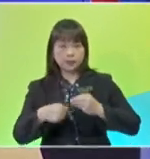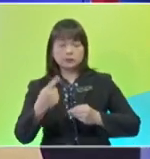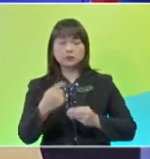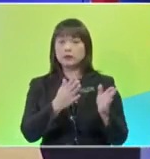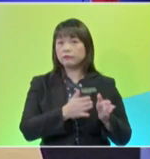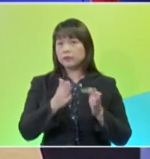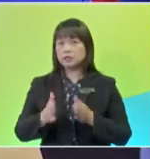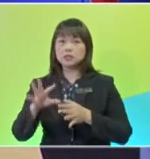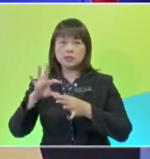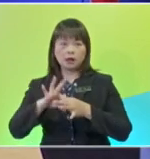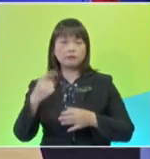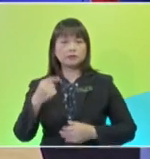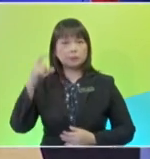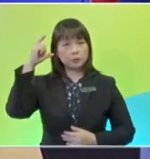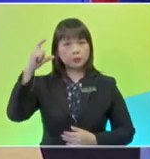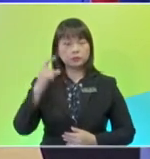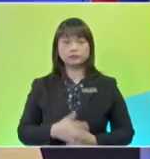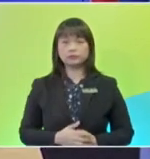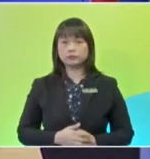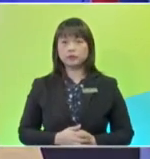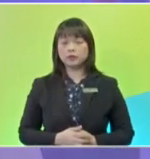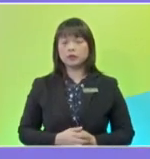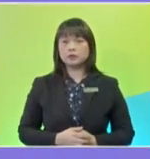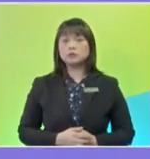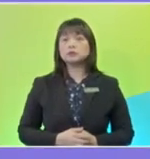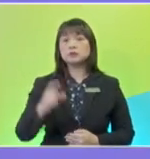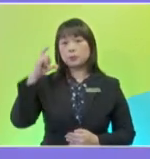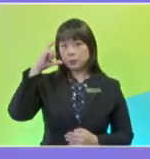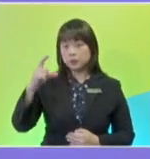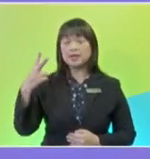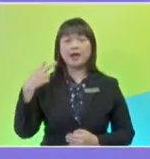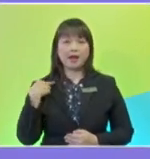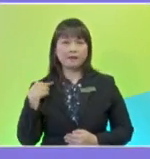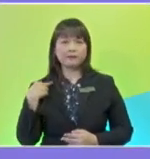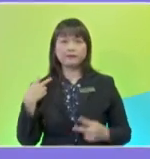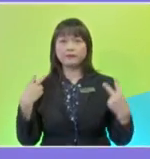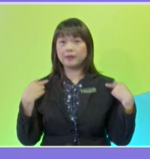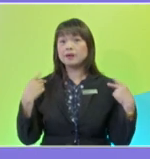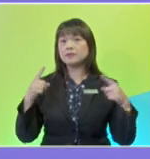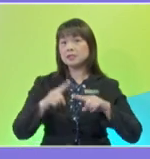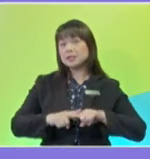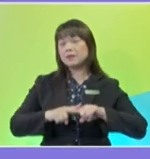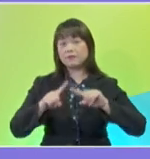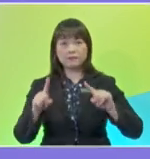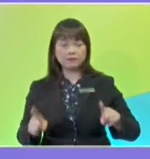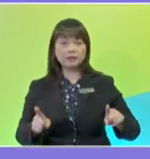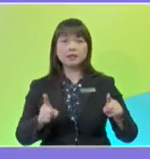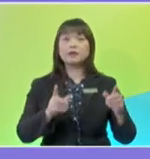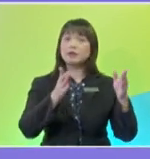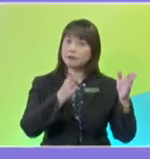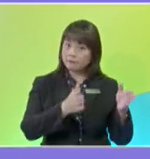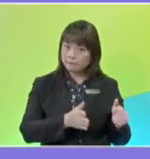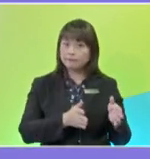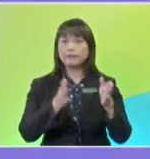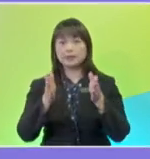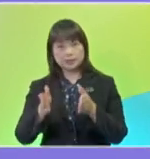So what do you mean by phases of the moon is the moon has different phases. Is it phase or is it a phase? No, it's another phase.